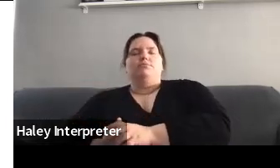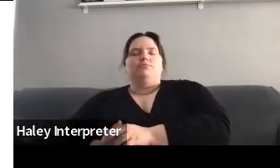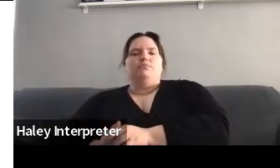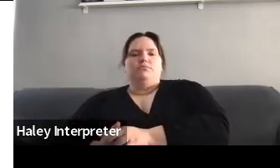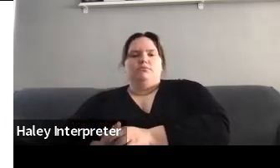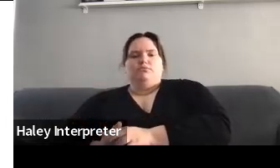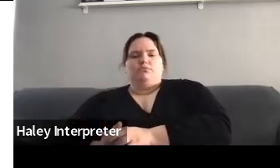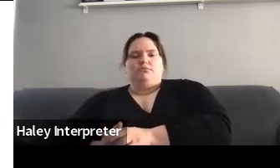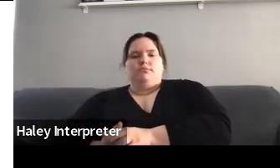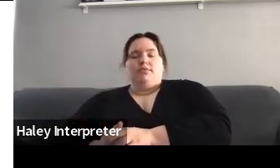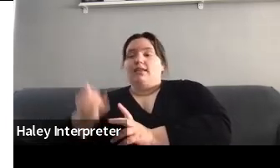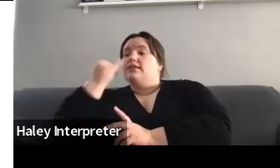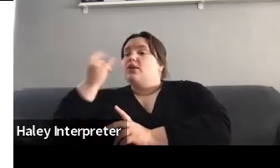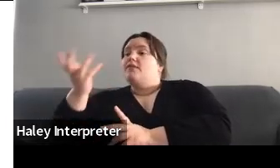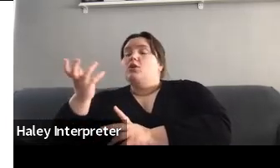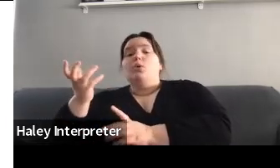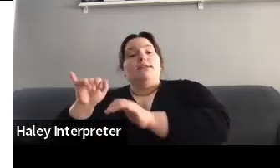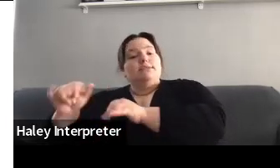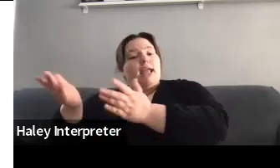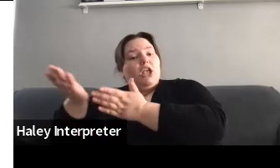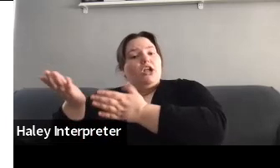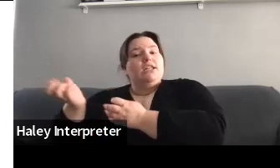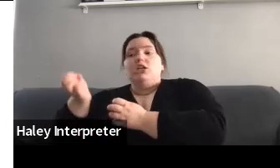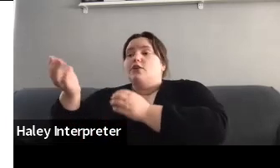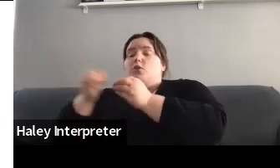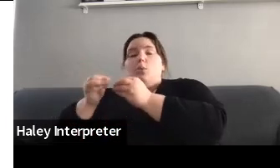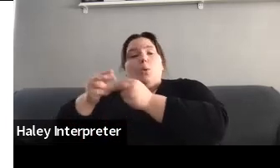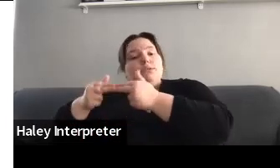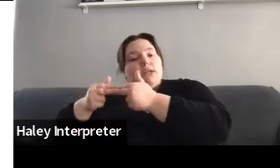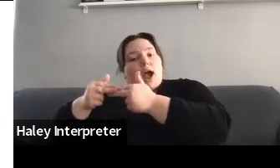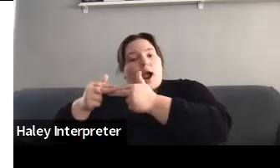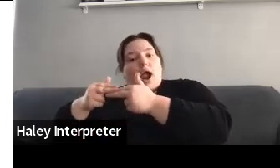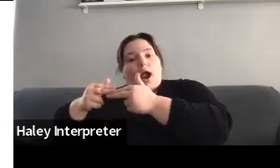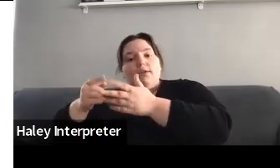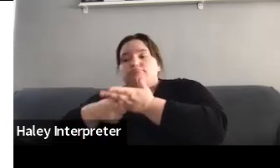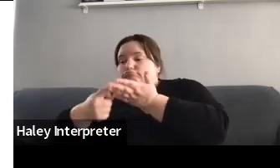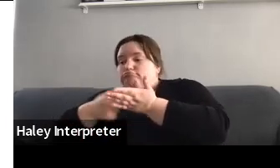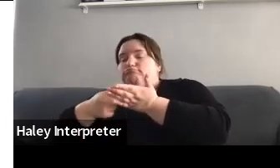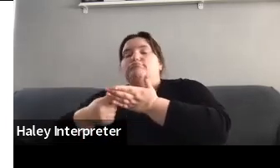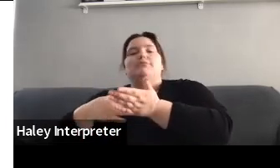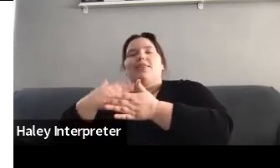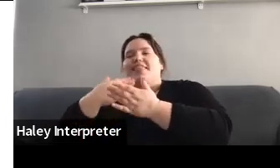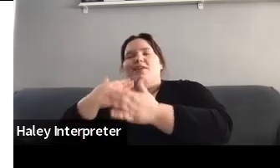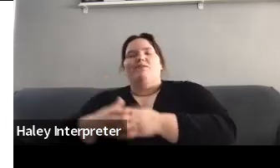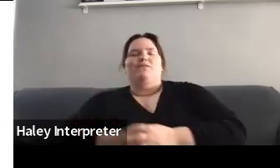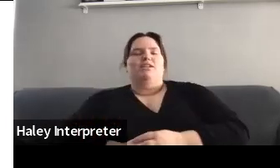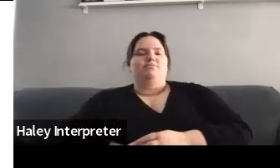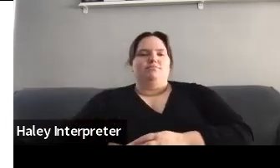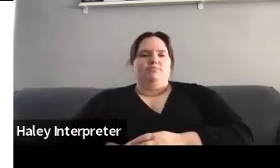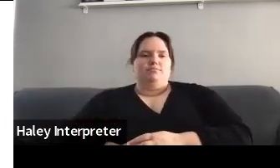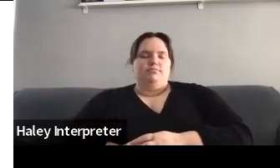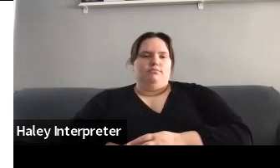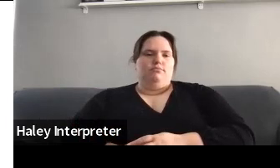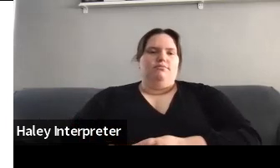for those of you that can stay on, we have a couple more slides to go through. So thank you. So AT